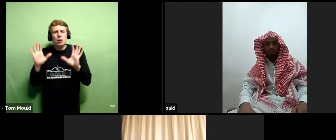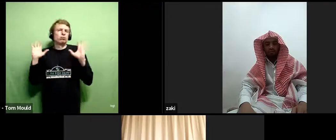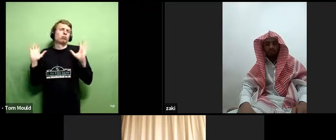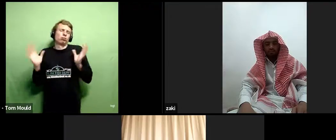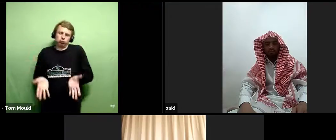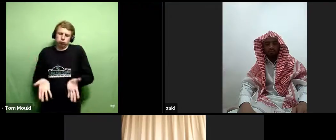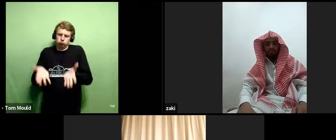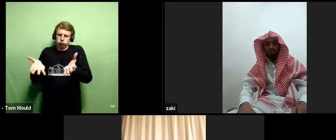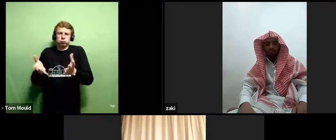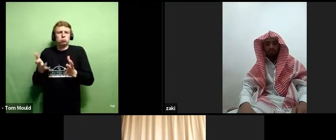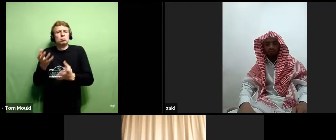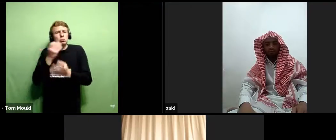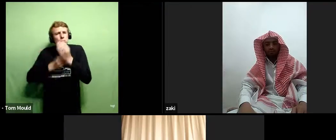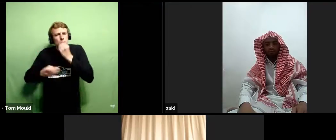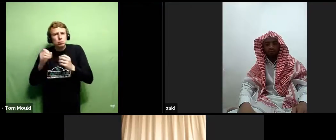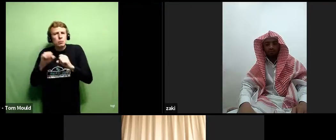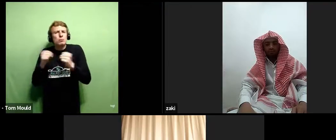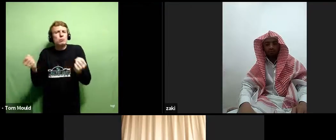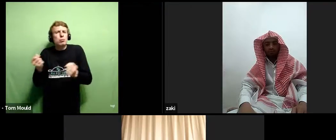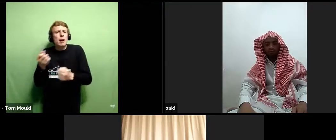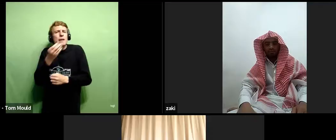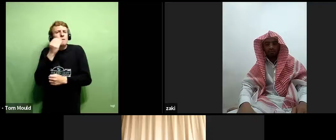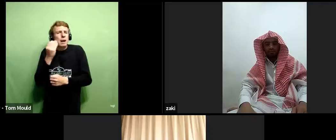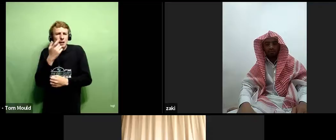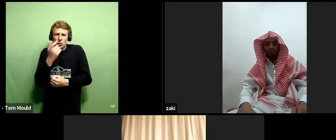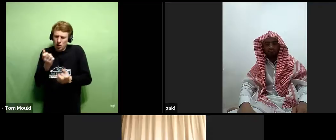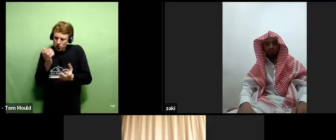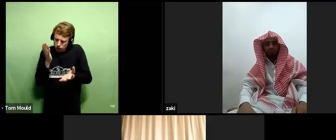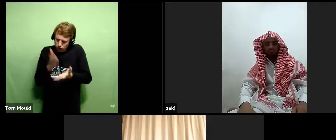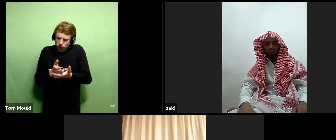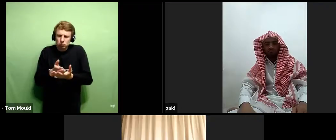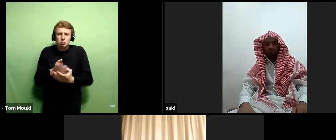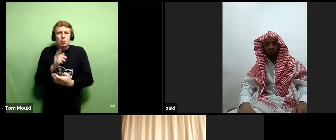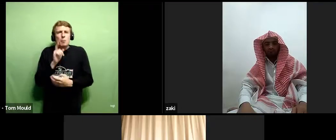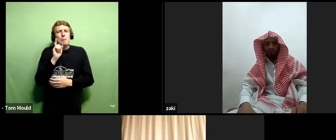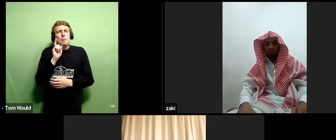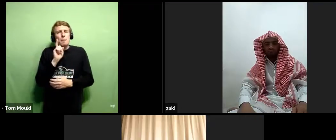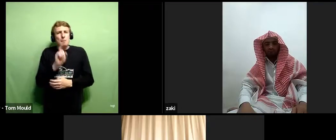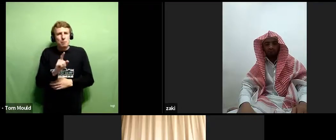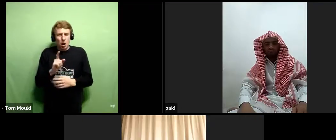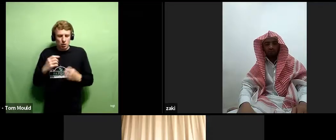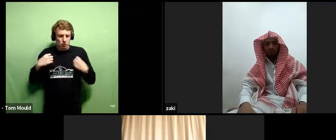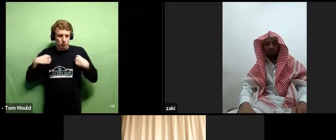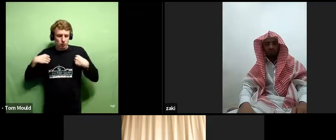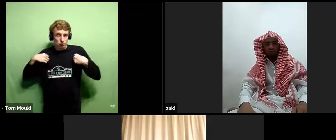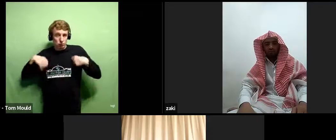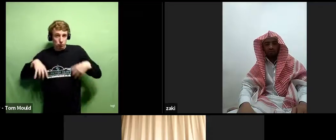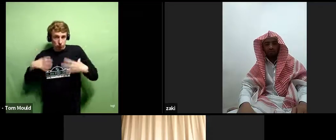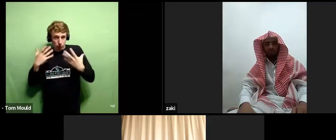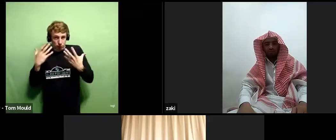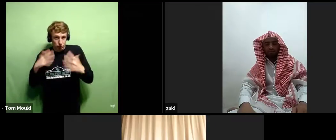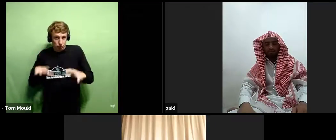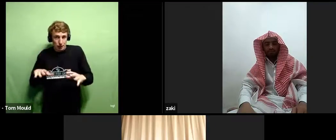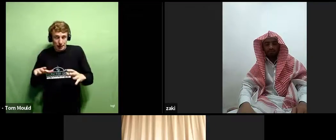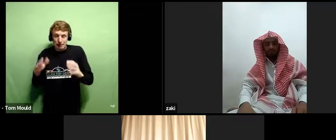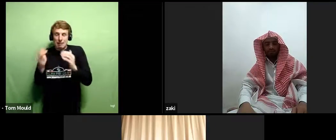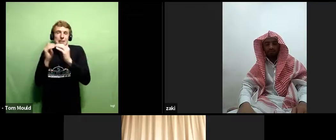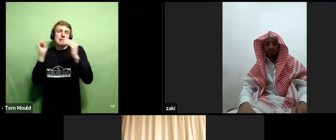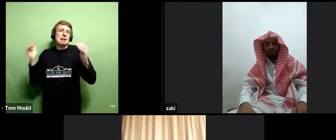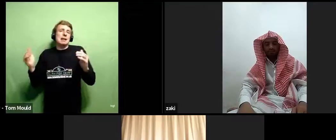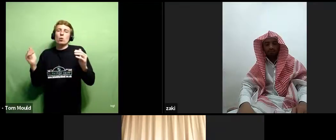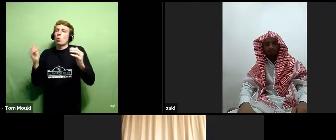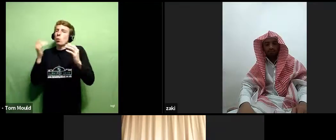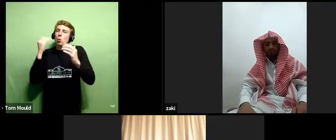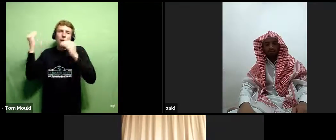fast. But in this matter, they are equal to any other person who has come of age,